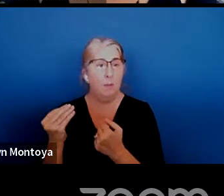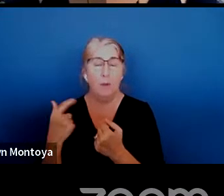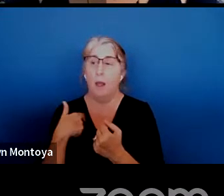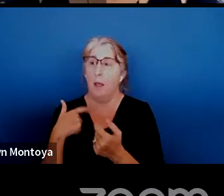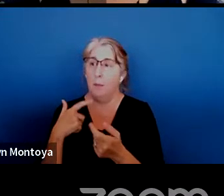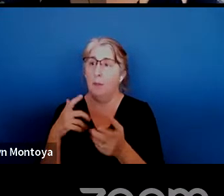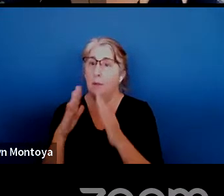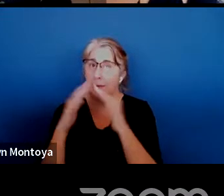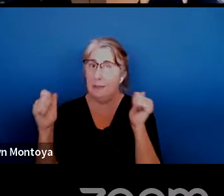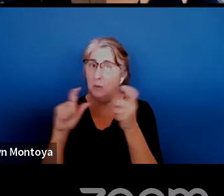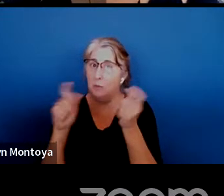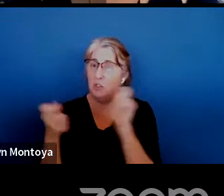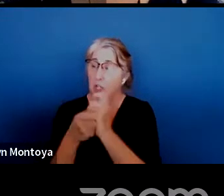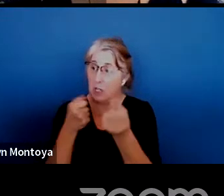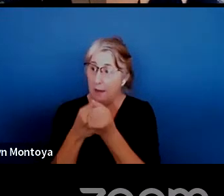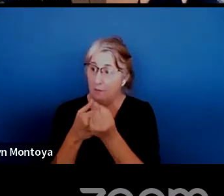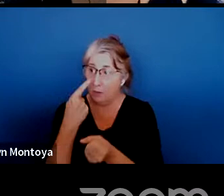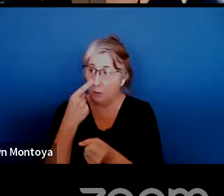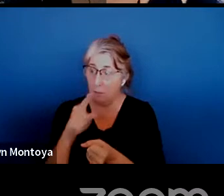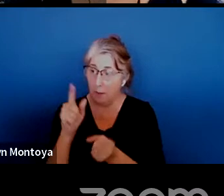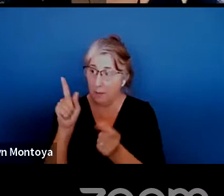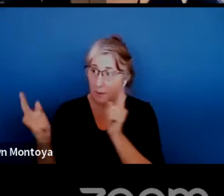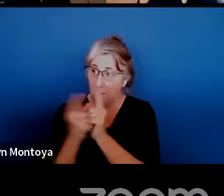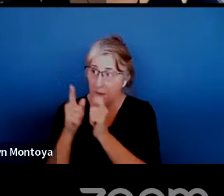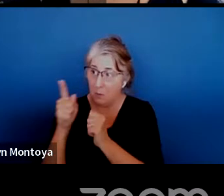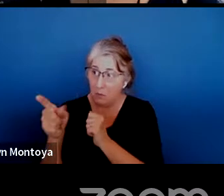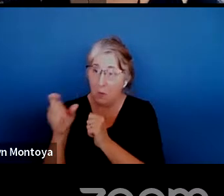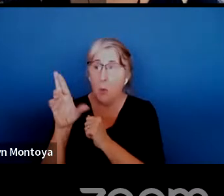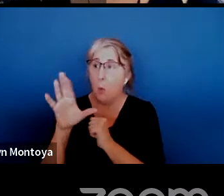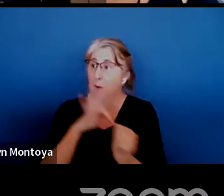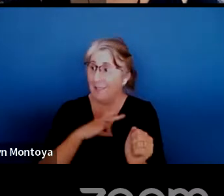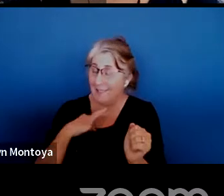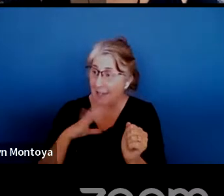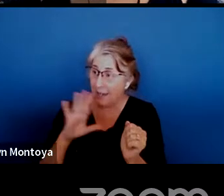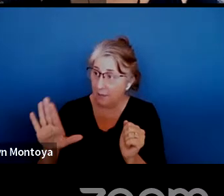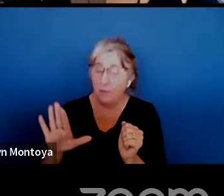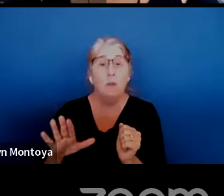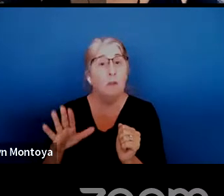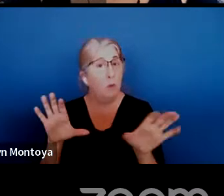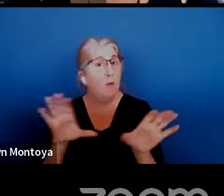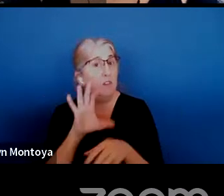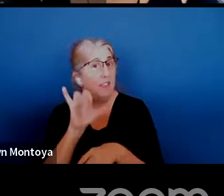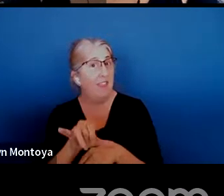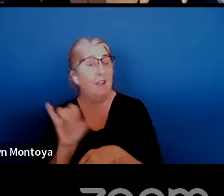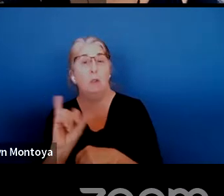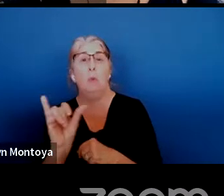advocate. Can I meet with you or your staff? And I've done it that way.